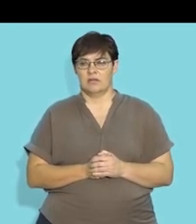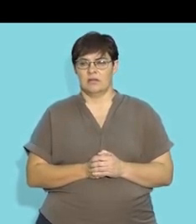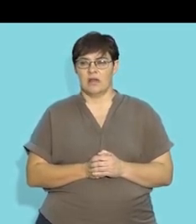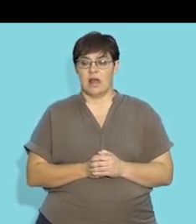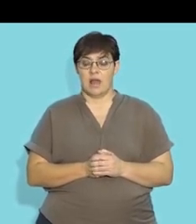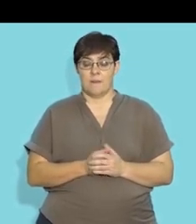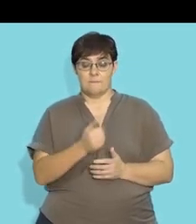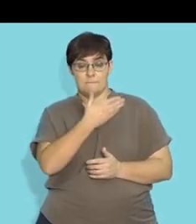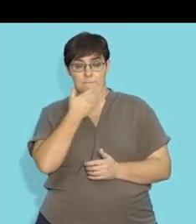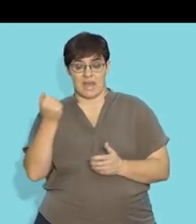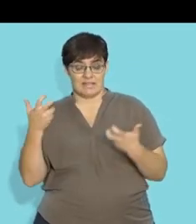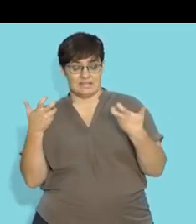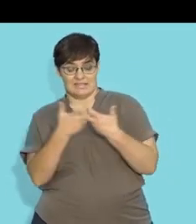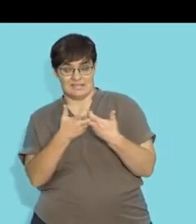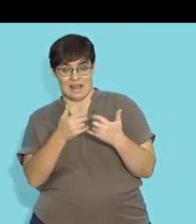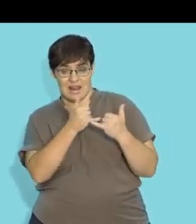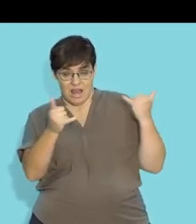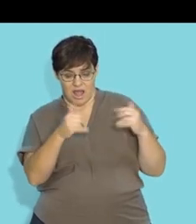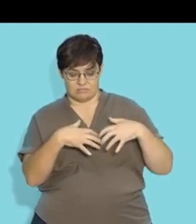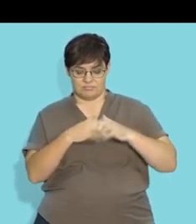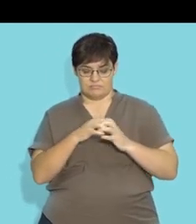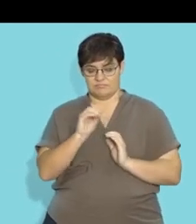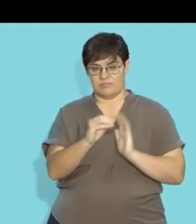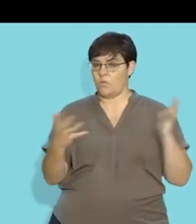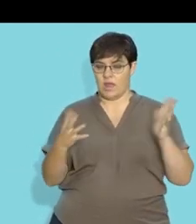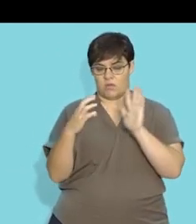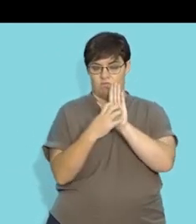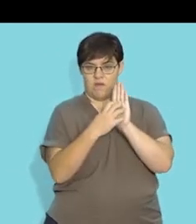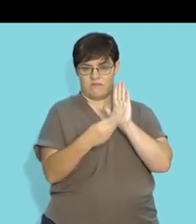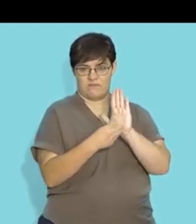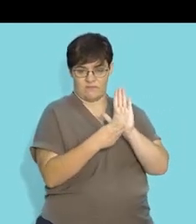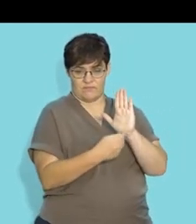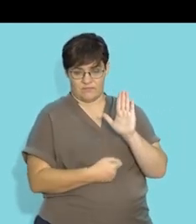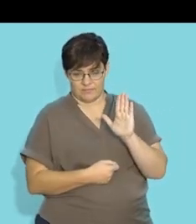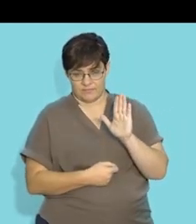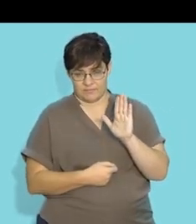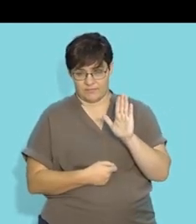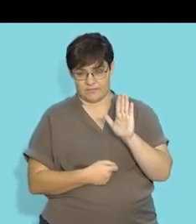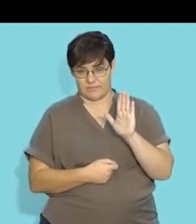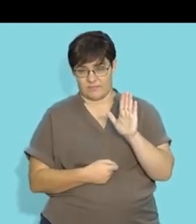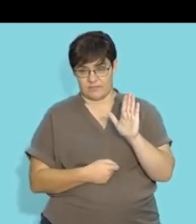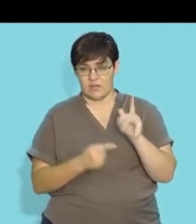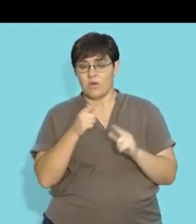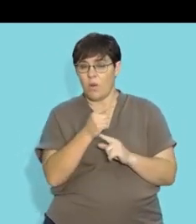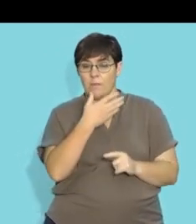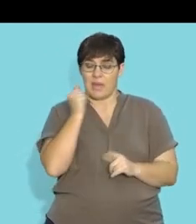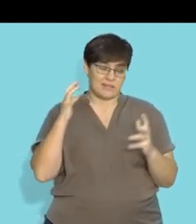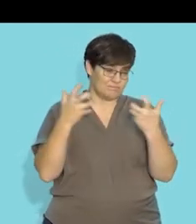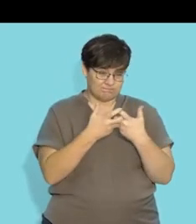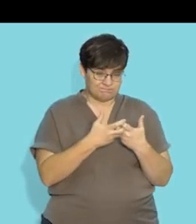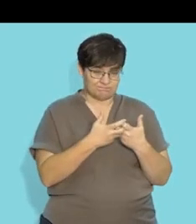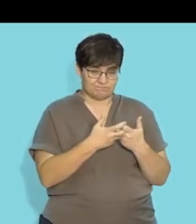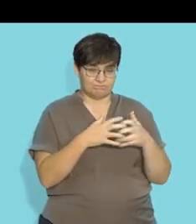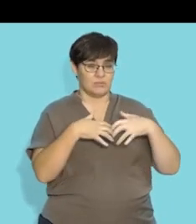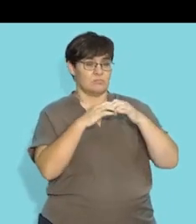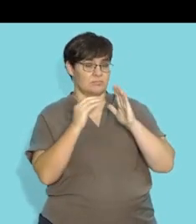draw a line of best fit for the data on the graph. So now we have to draw the line of